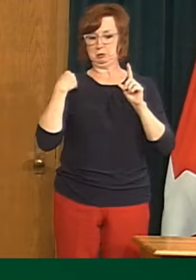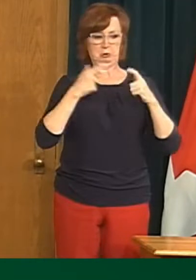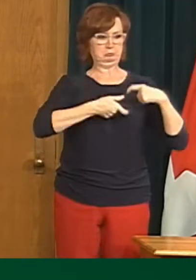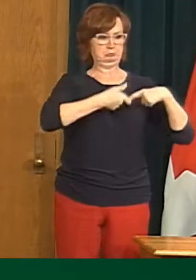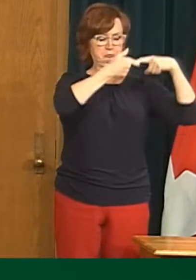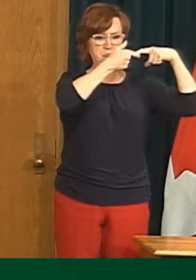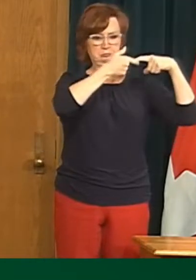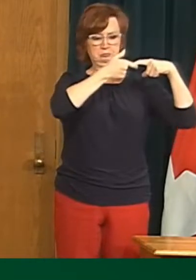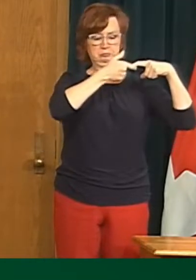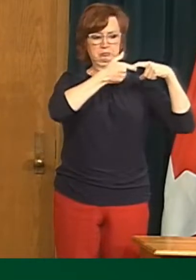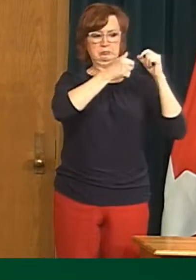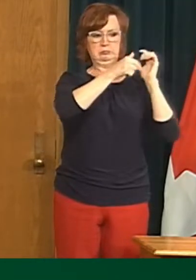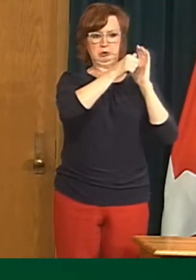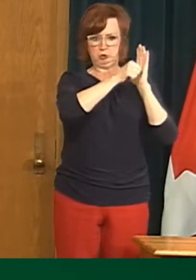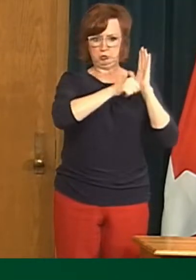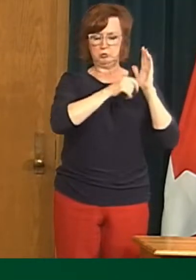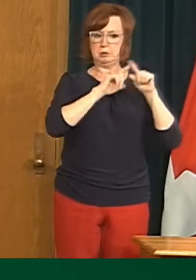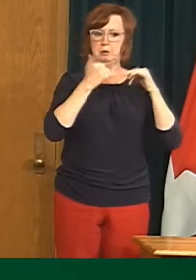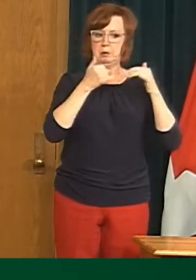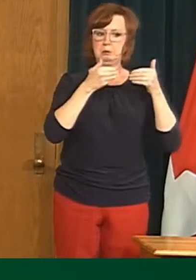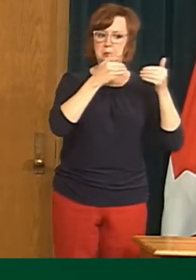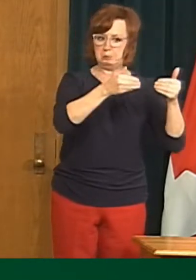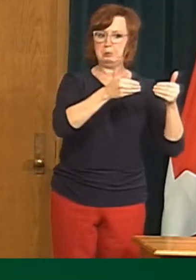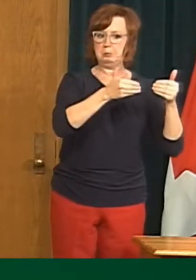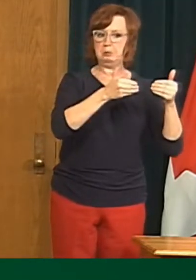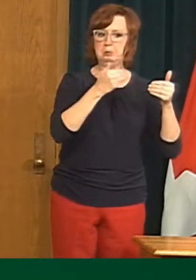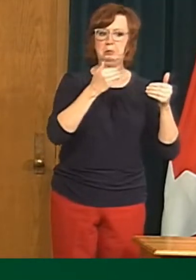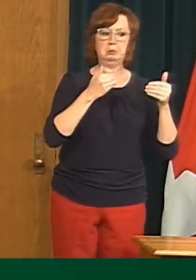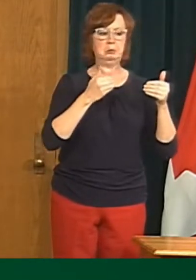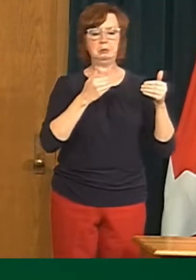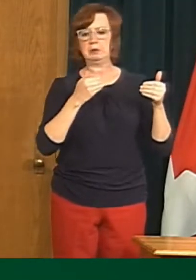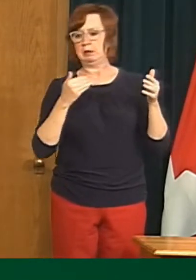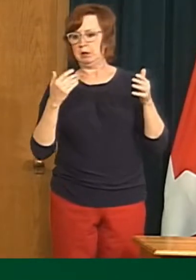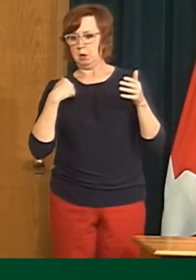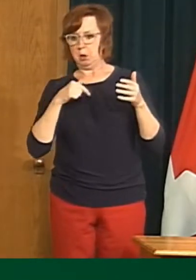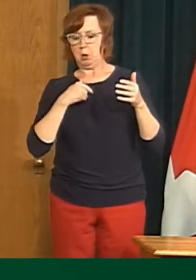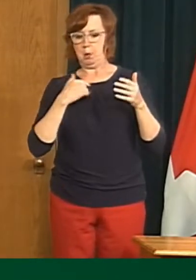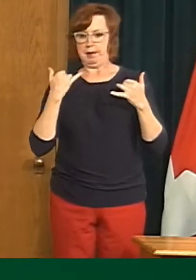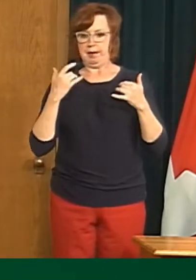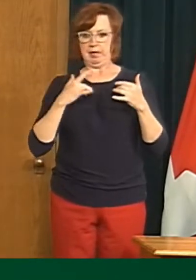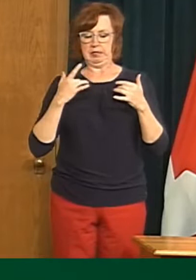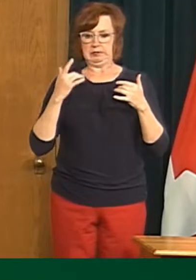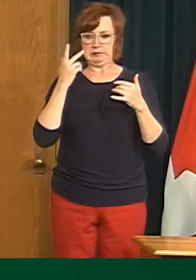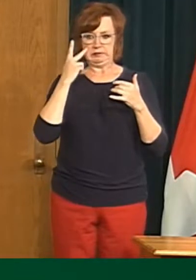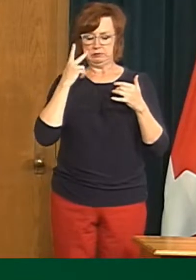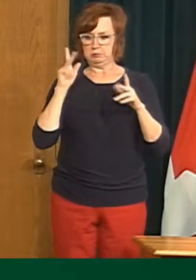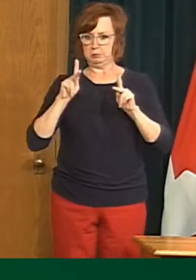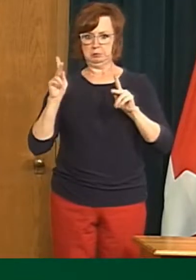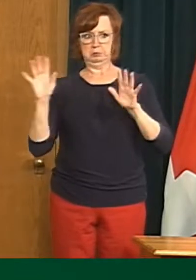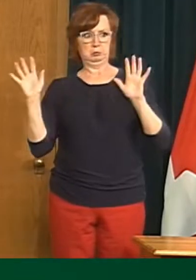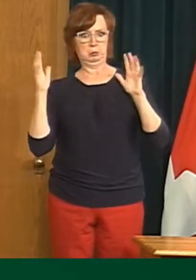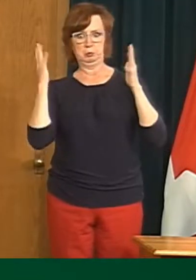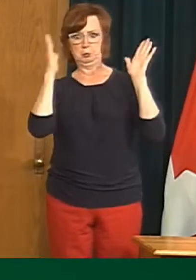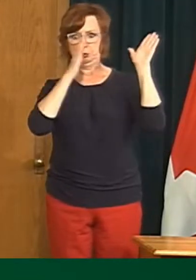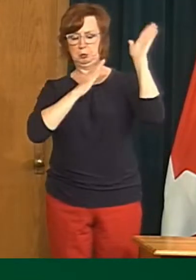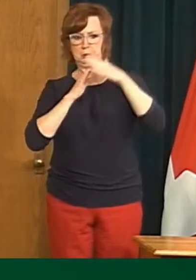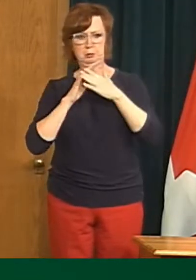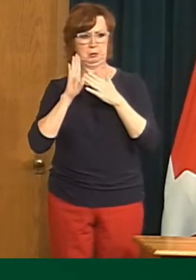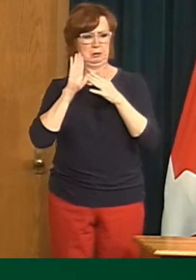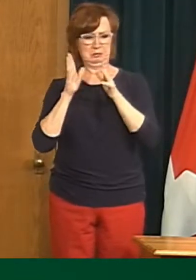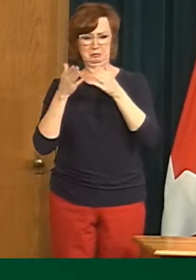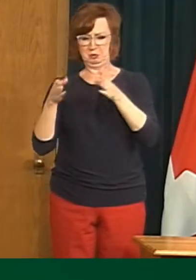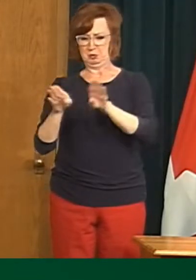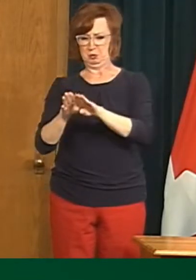may be permanent. These are rumors. I can assure the people of Saskatchewan that this is not the case. These